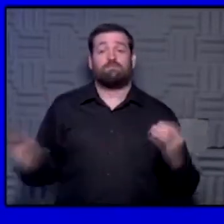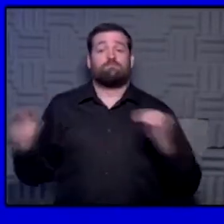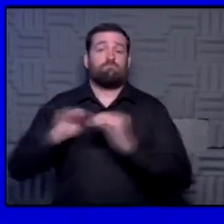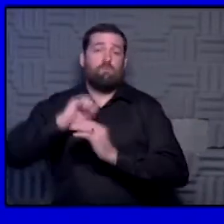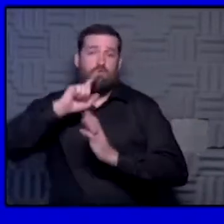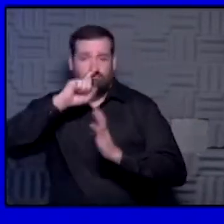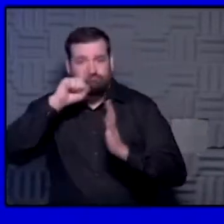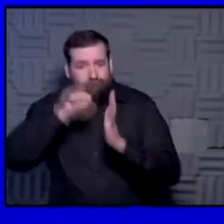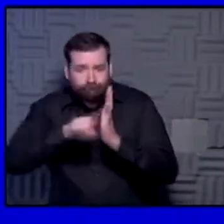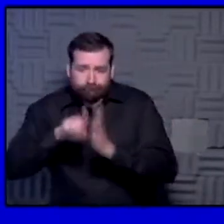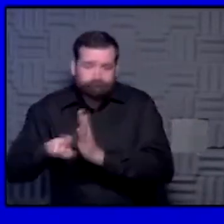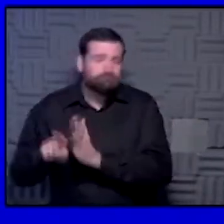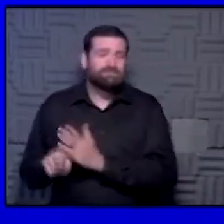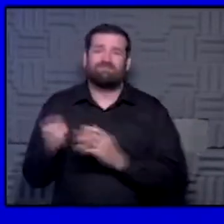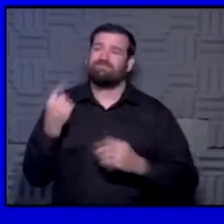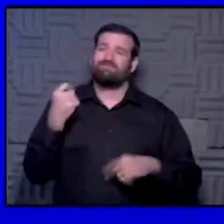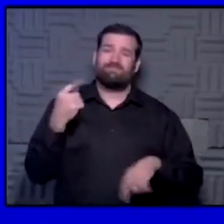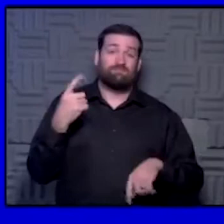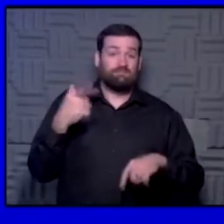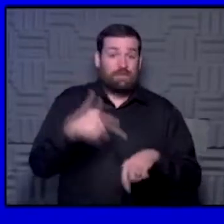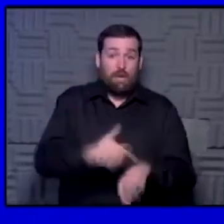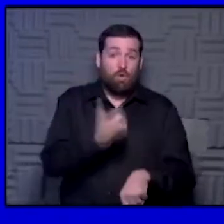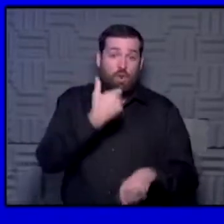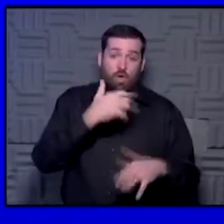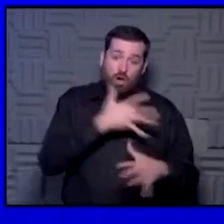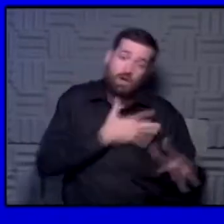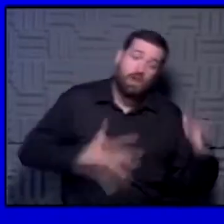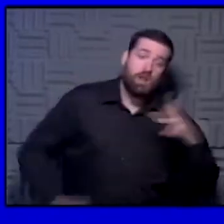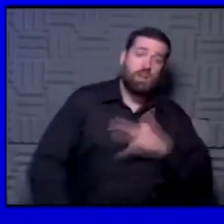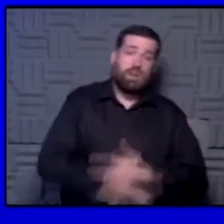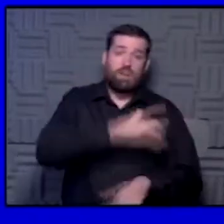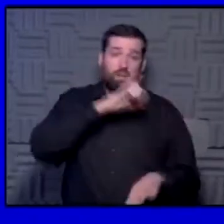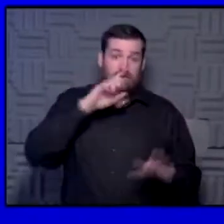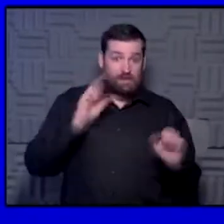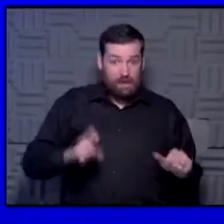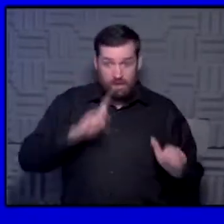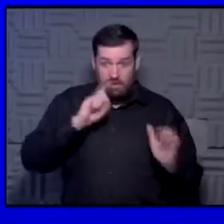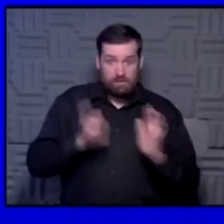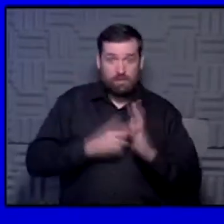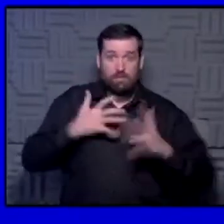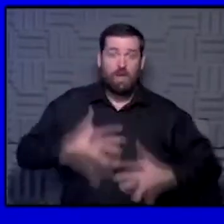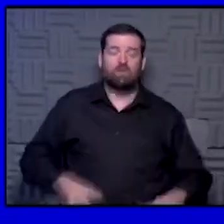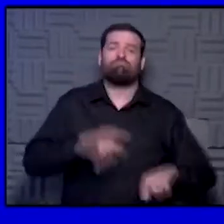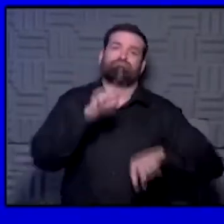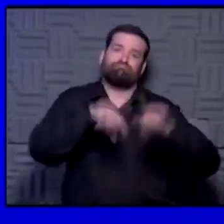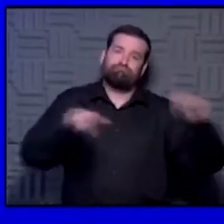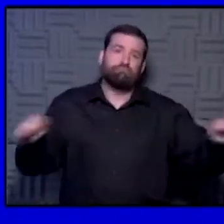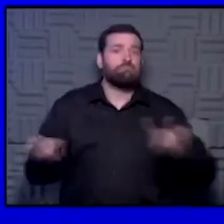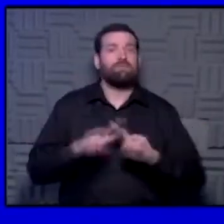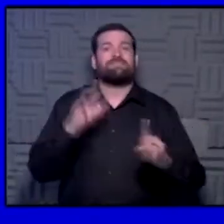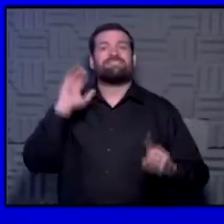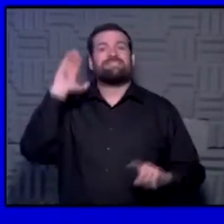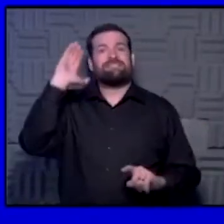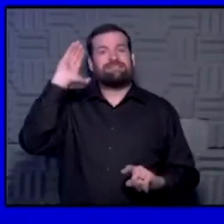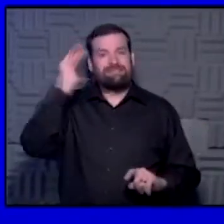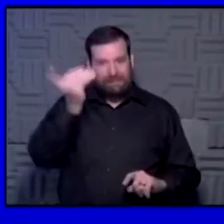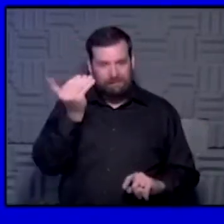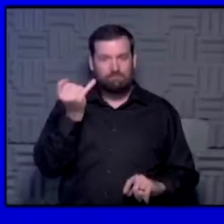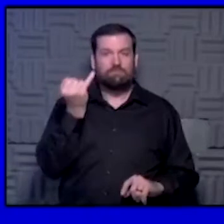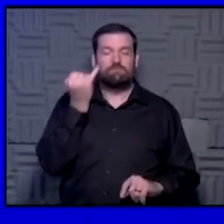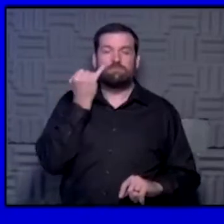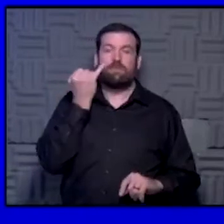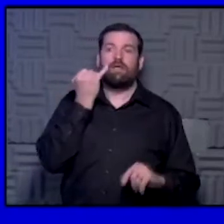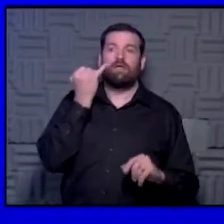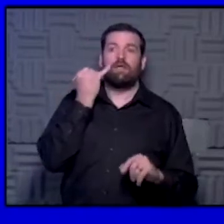are wide ranges of how long these antibodies will last in detectable levels. But for the most part, it seems that if you had